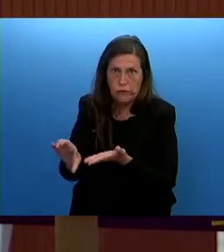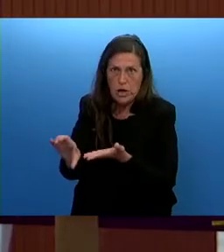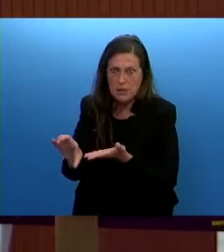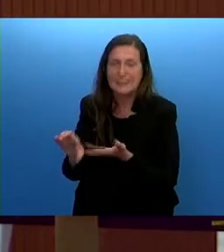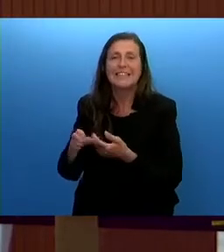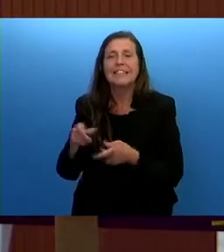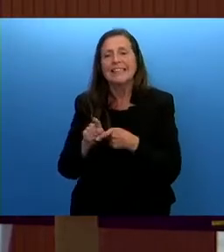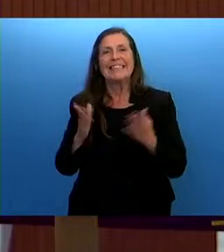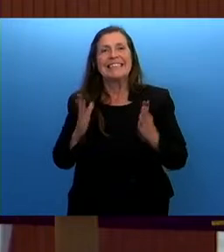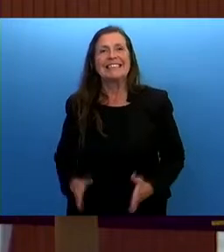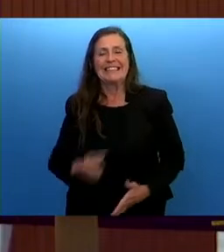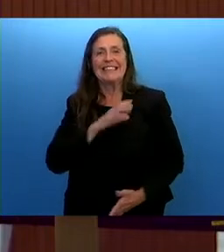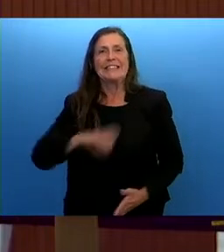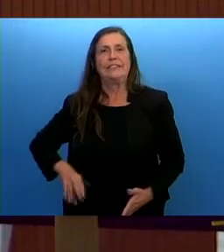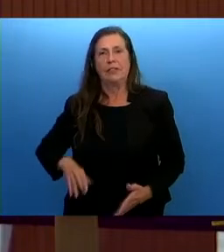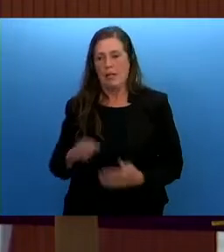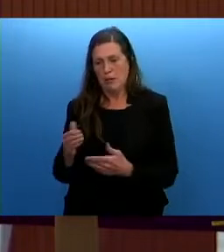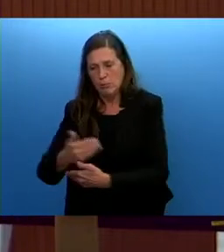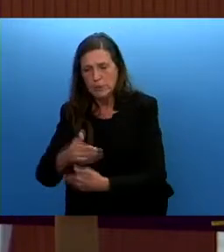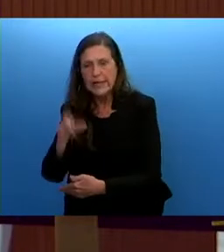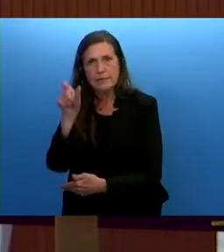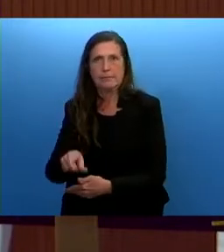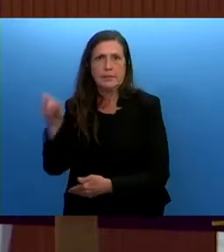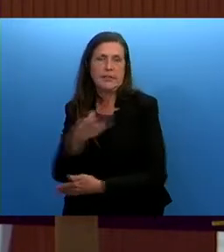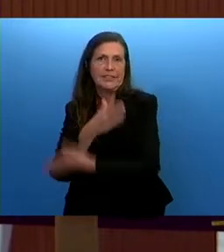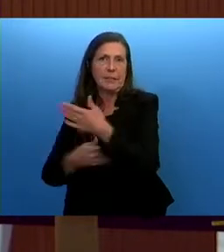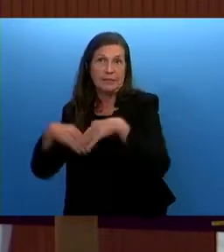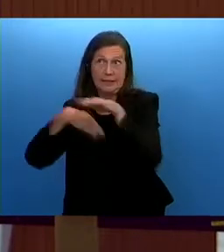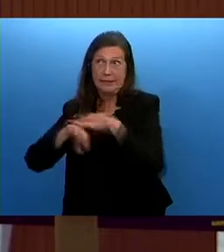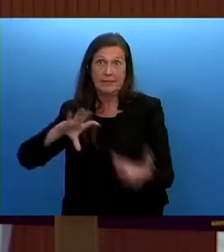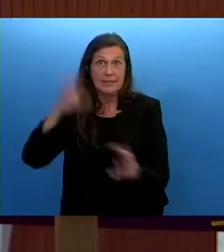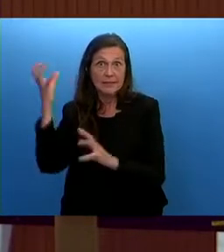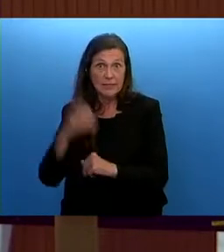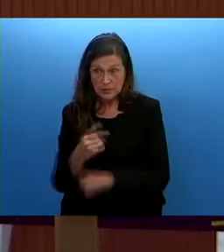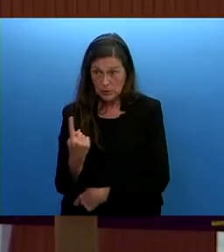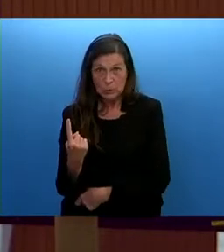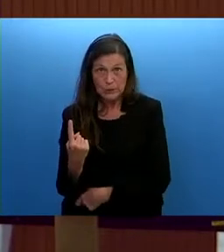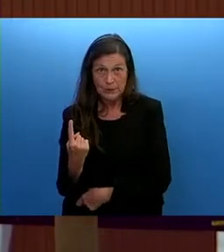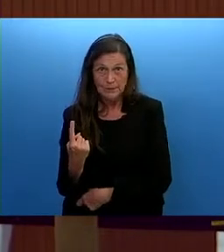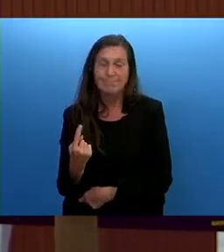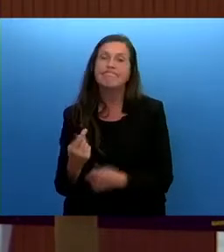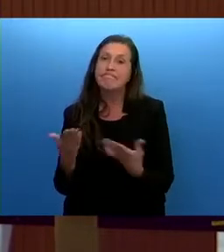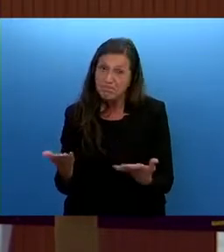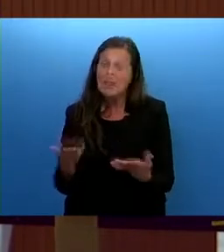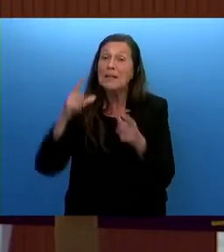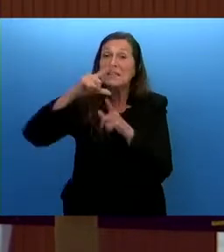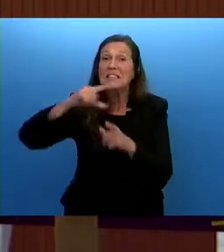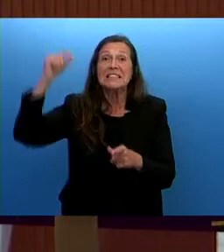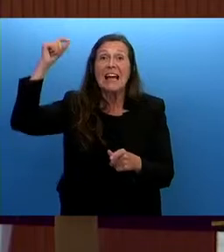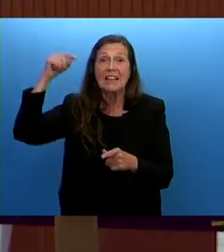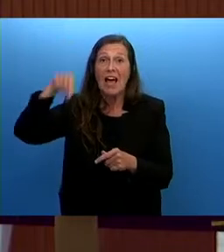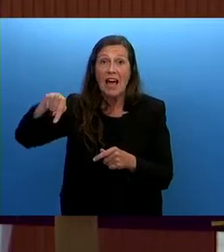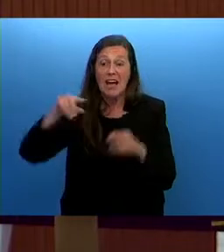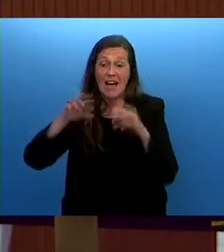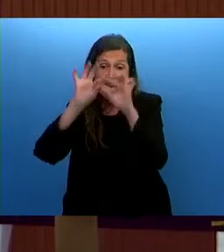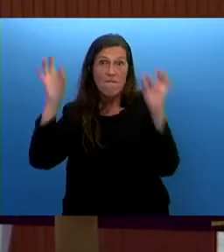protection. While the official outcomes of the midterm review of the Sendai Framework will be available